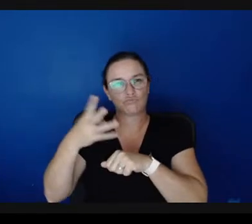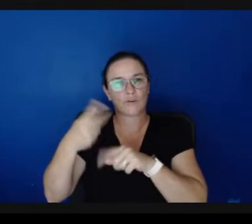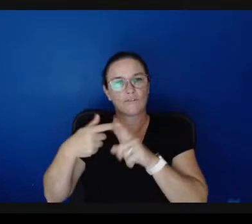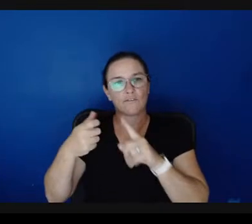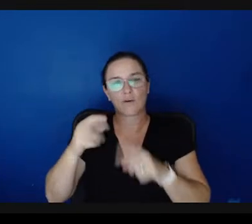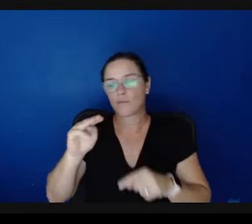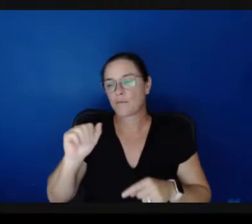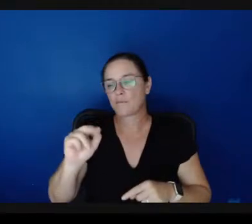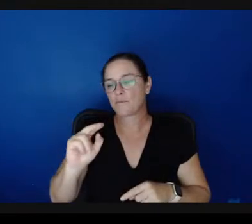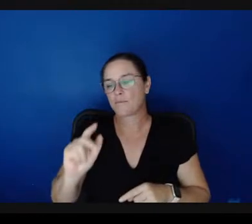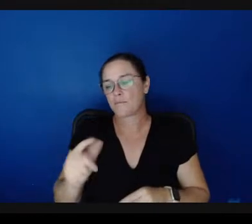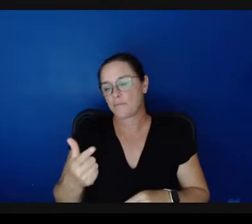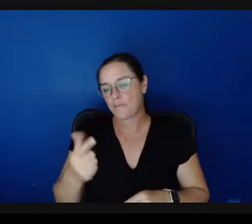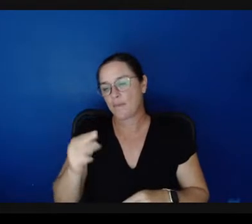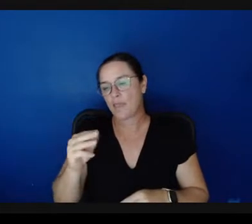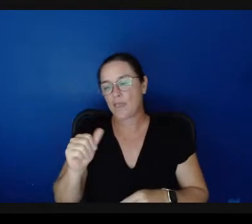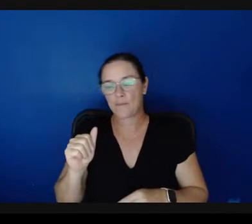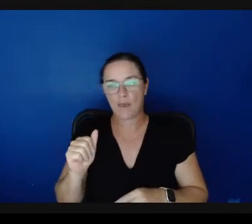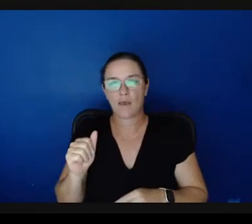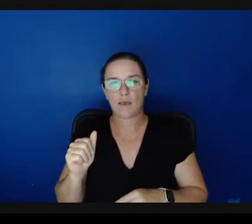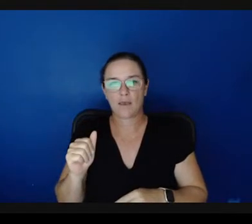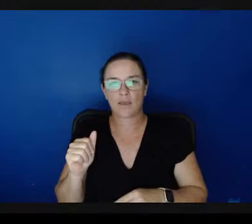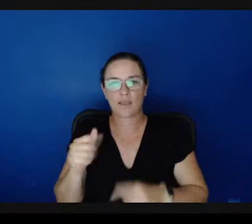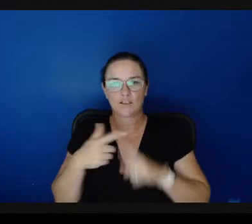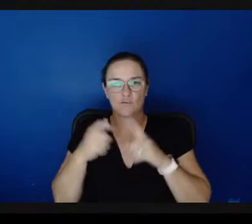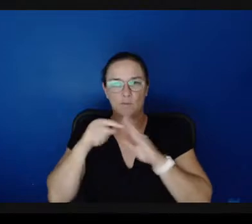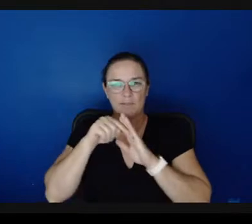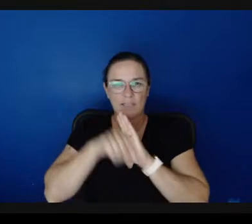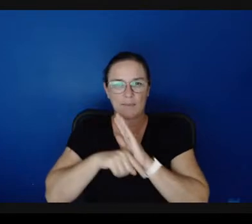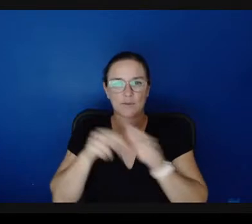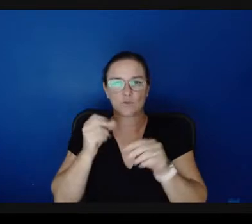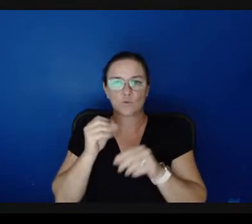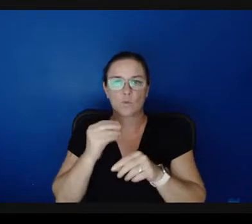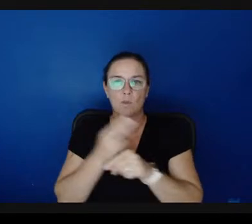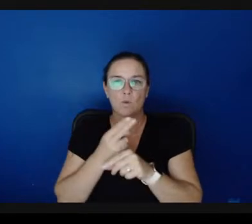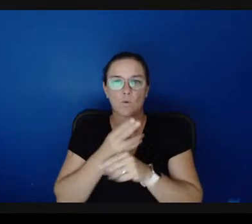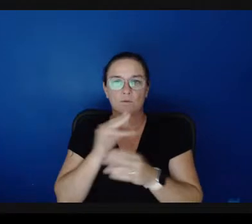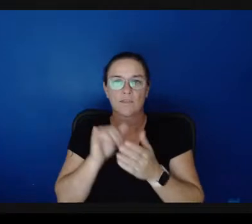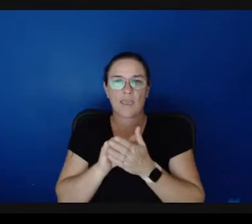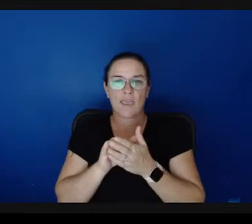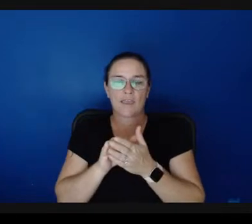up. It comes out pretty deep. So it's often used as a proxy,